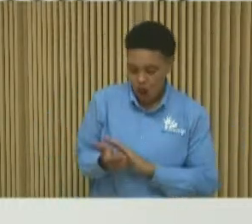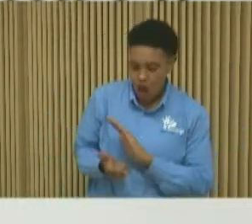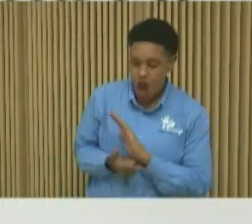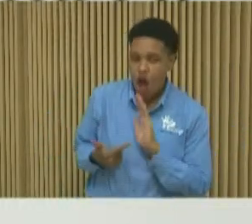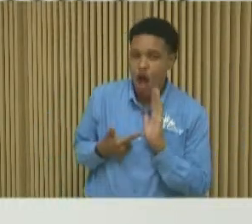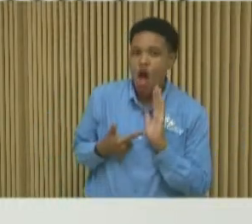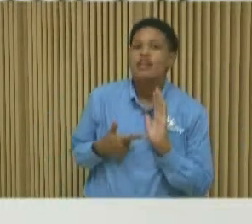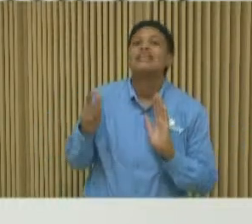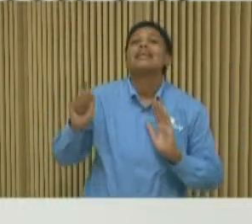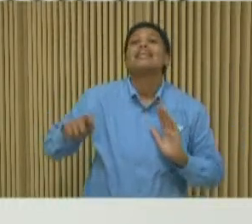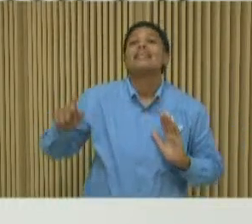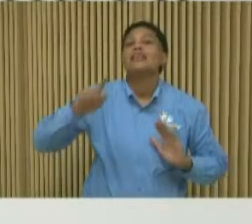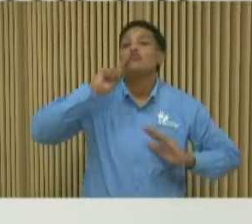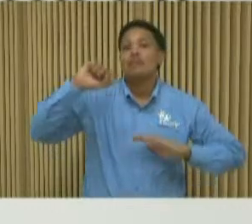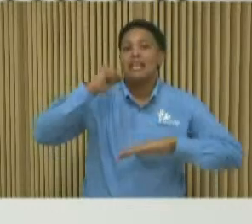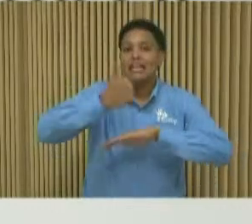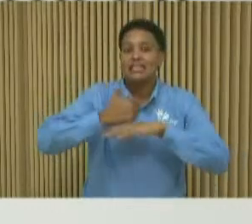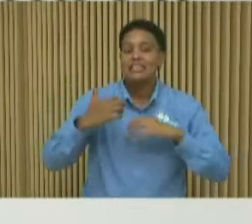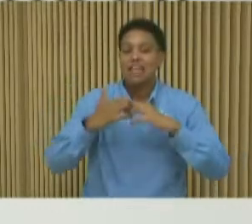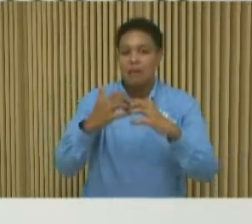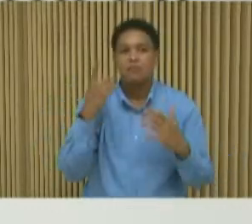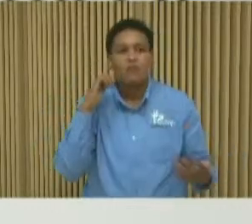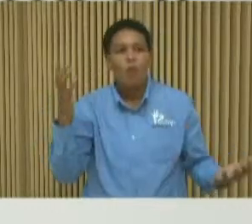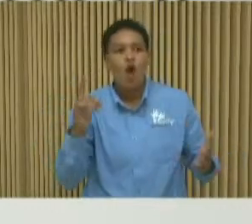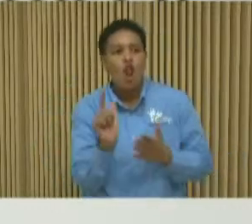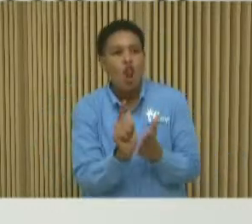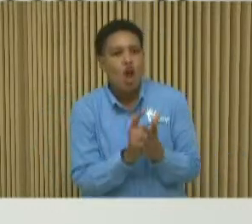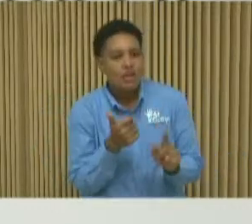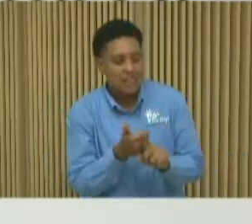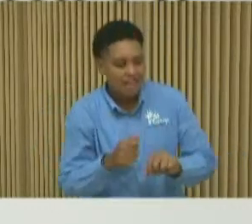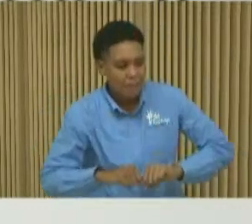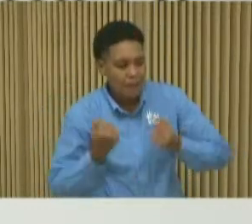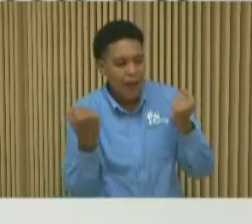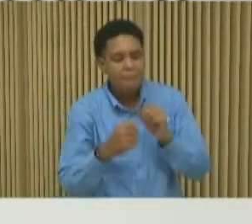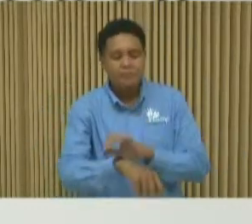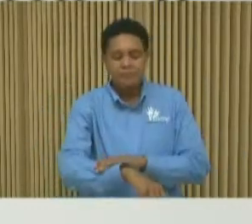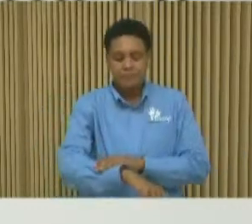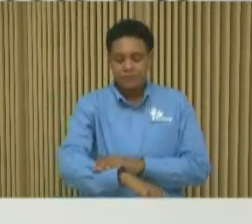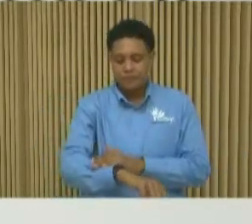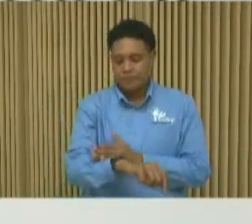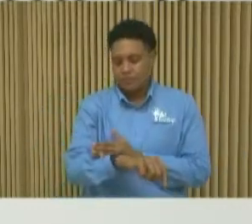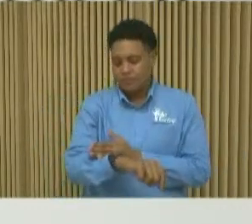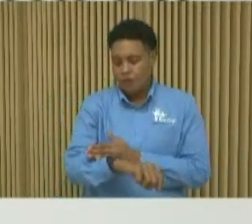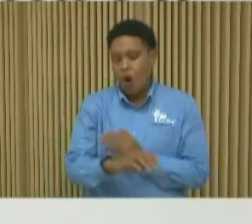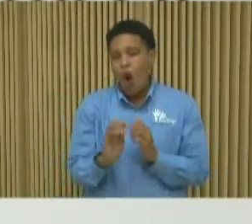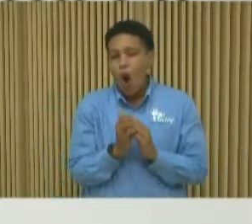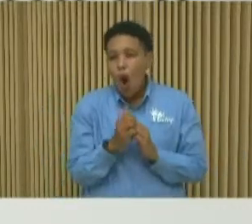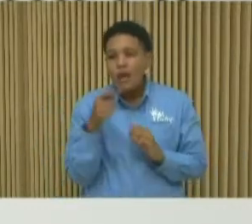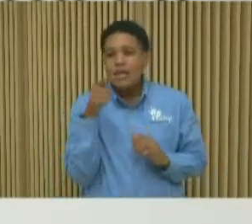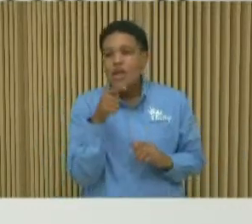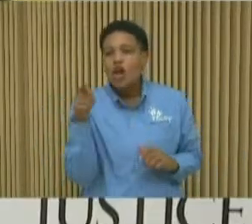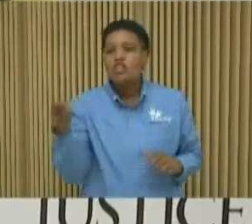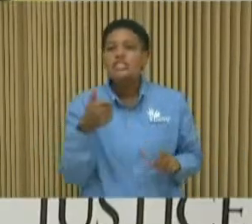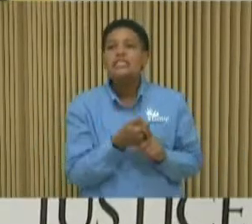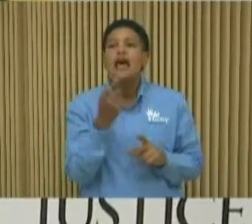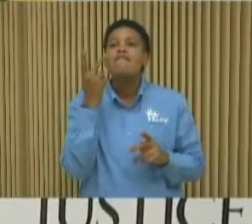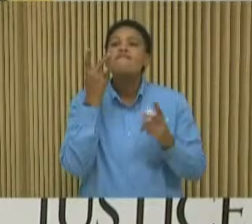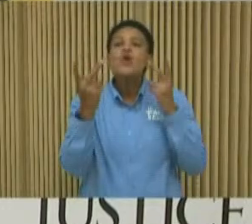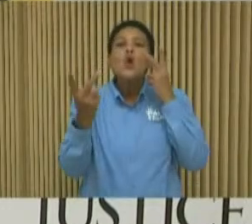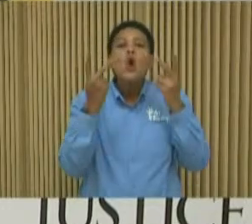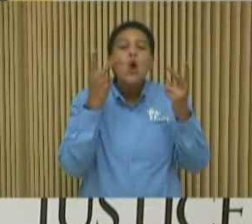that needs to be established or what law has been broken, or how he or she views